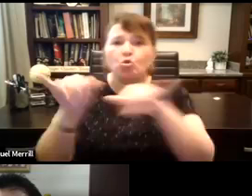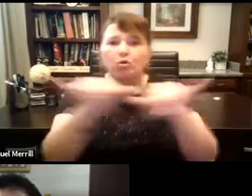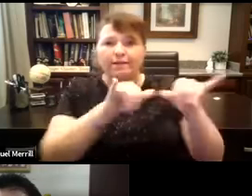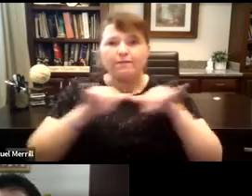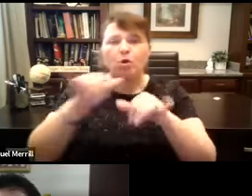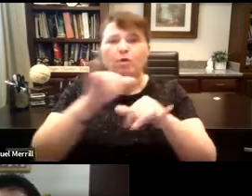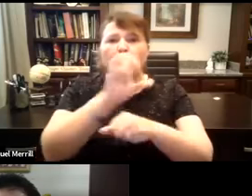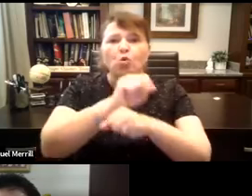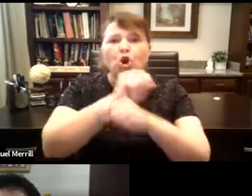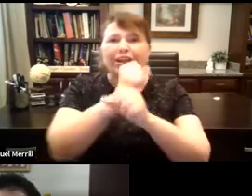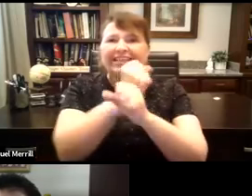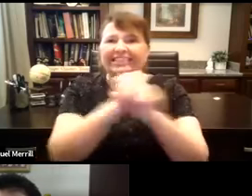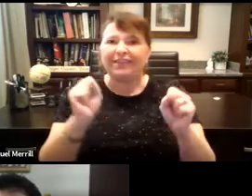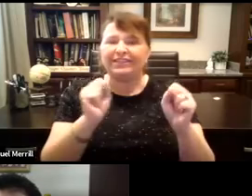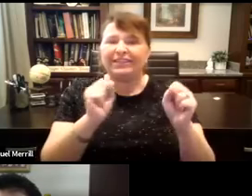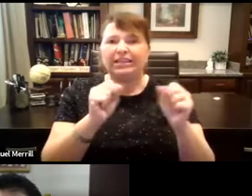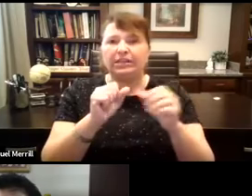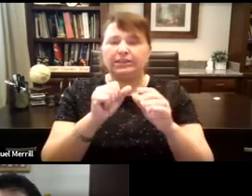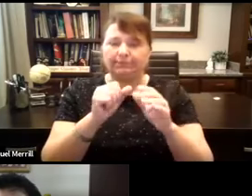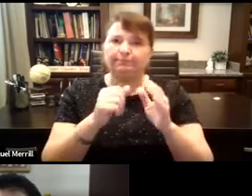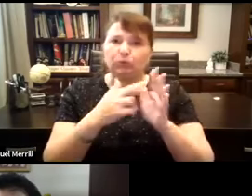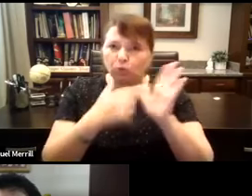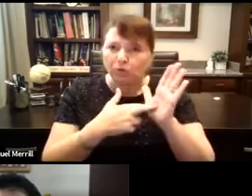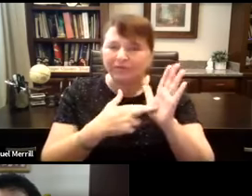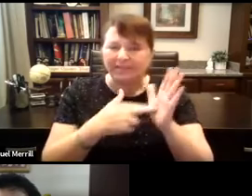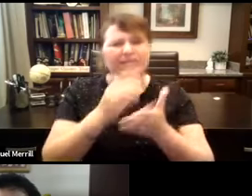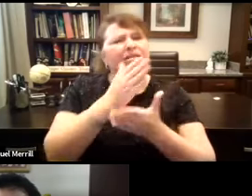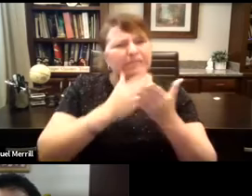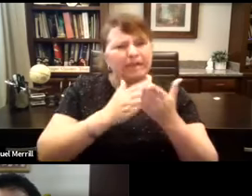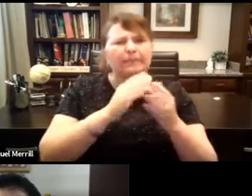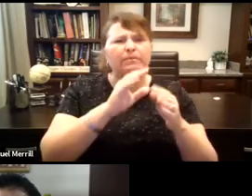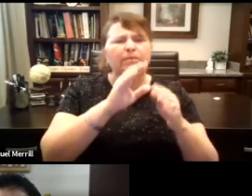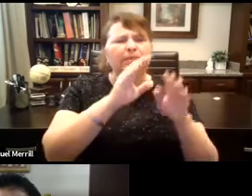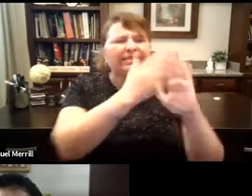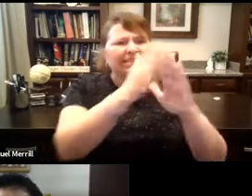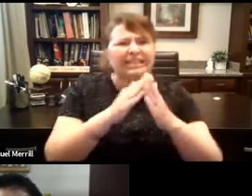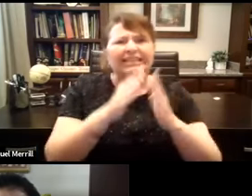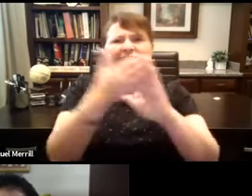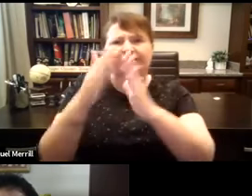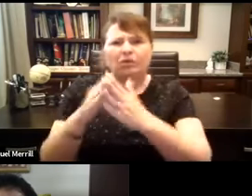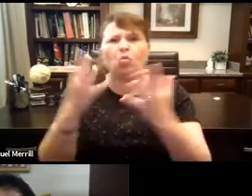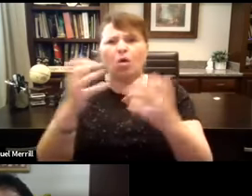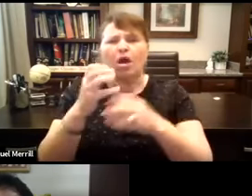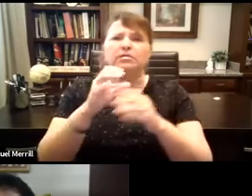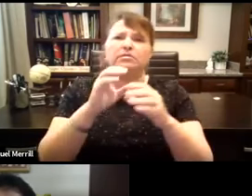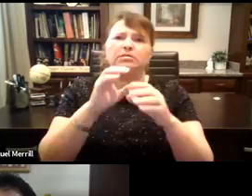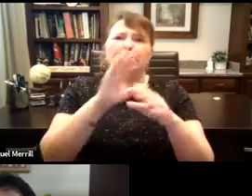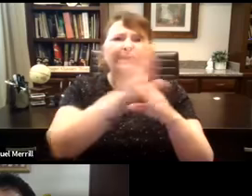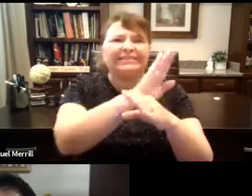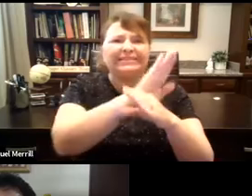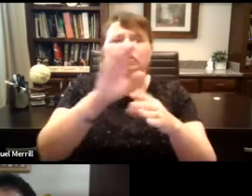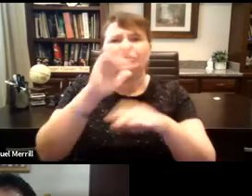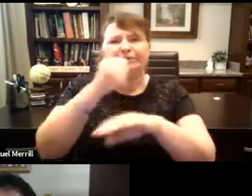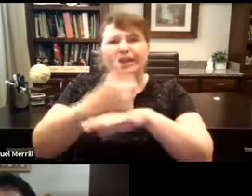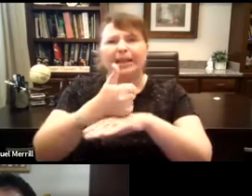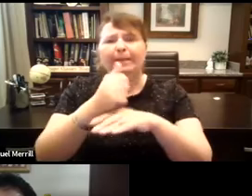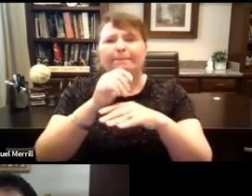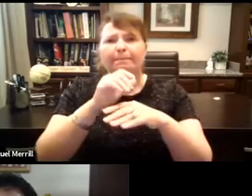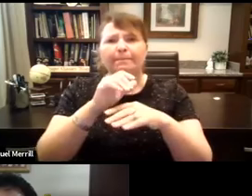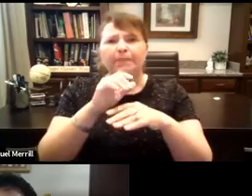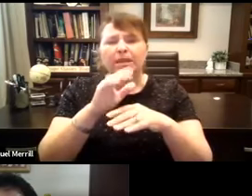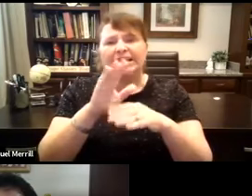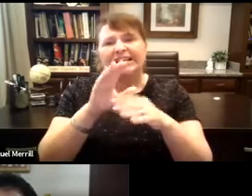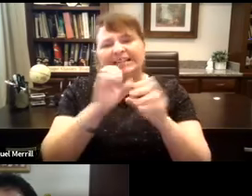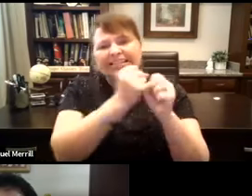measures. Many cities already are asking businesses for work safety plans. Hopefully, this will avoid duplicate